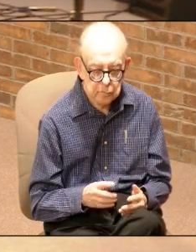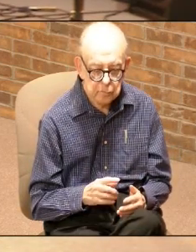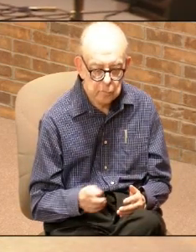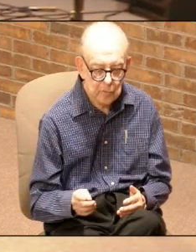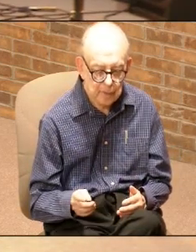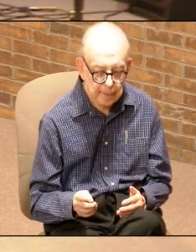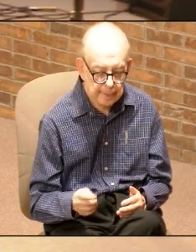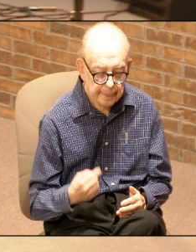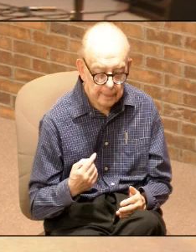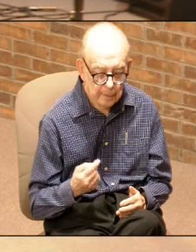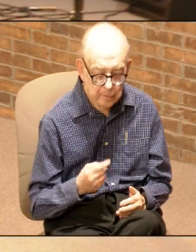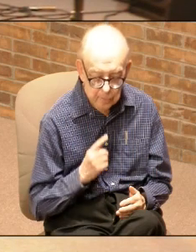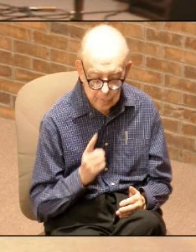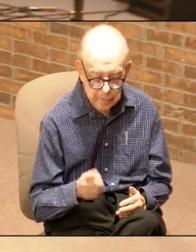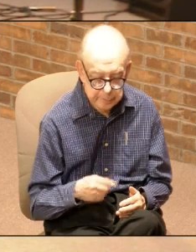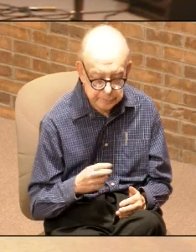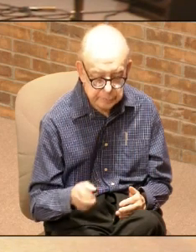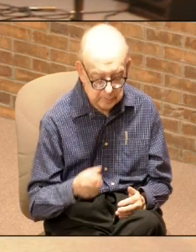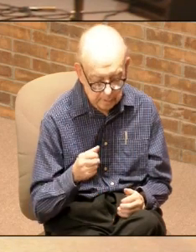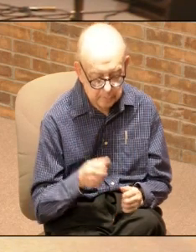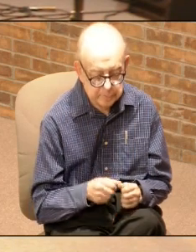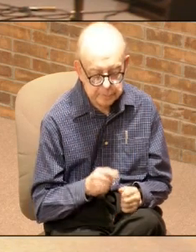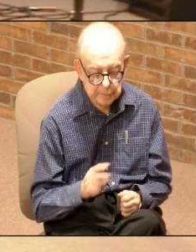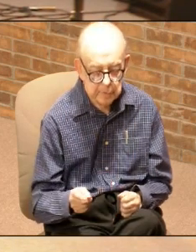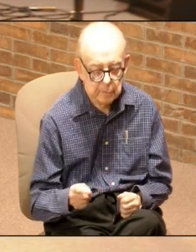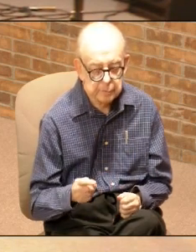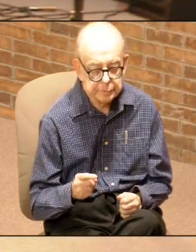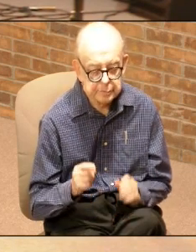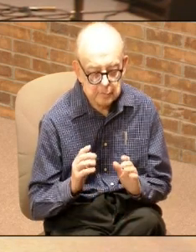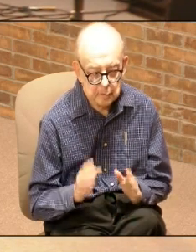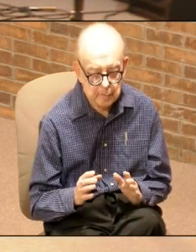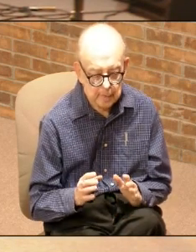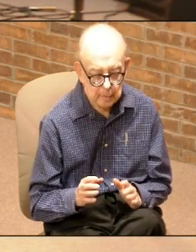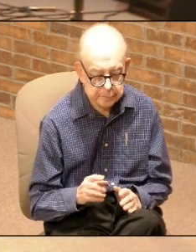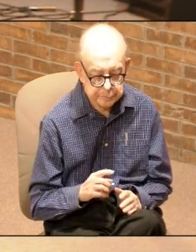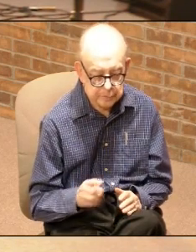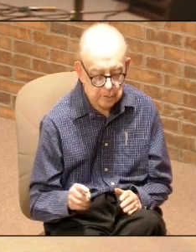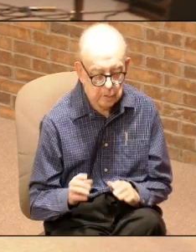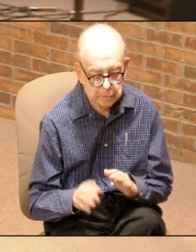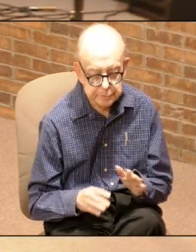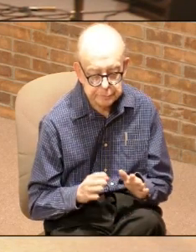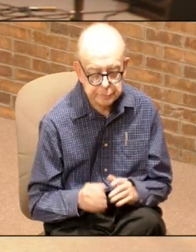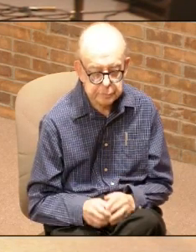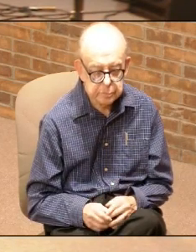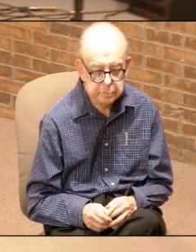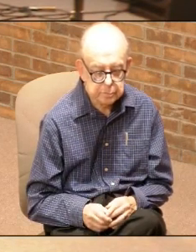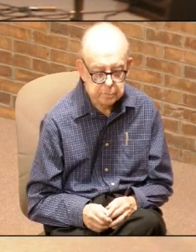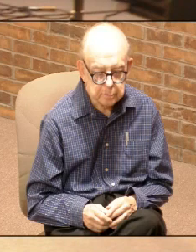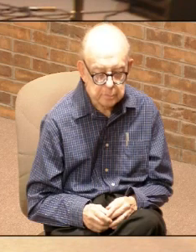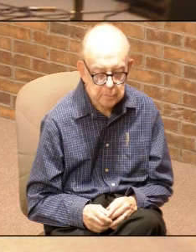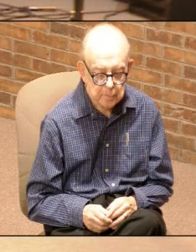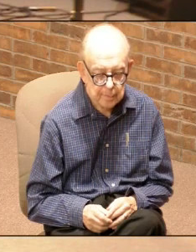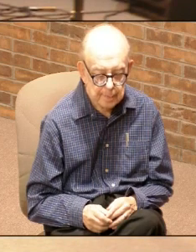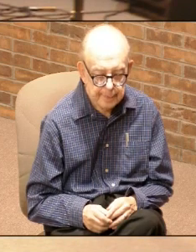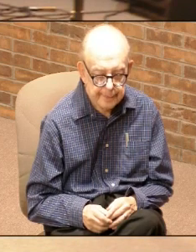Those were our trips, and I remember them well, those walks.